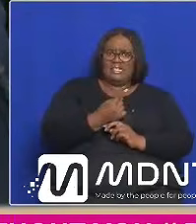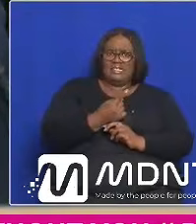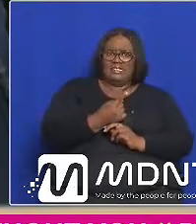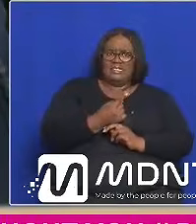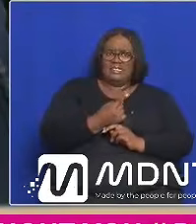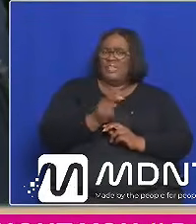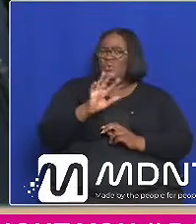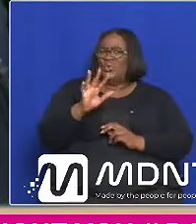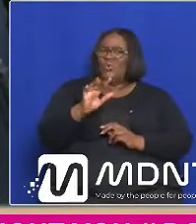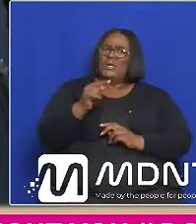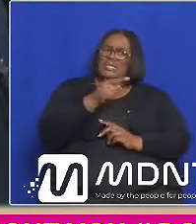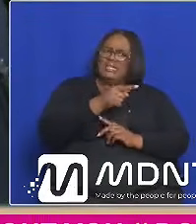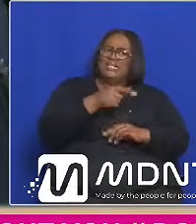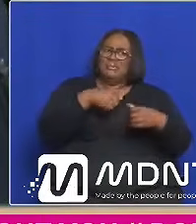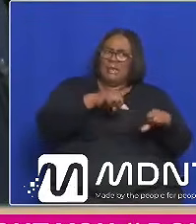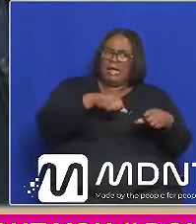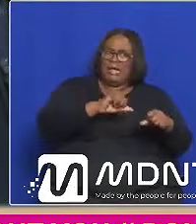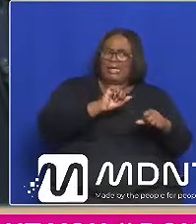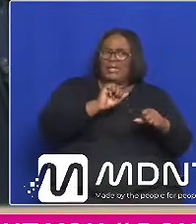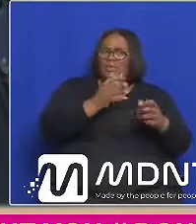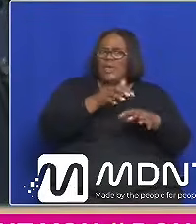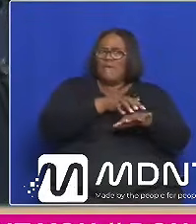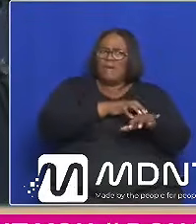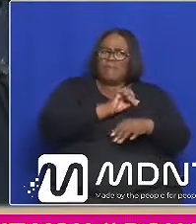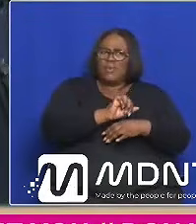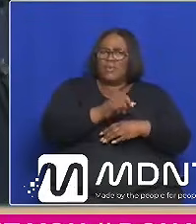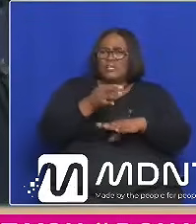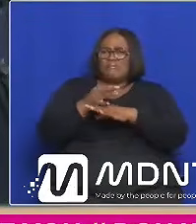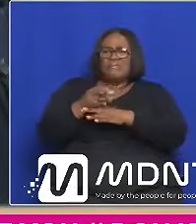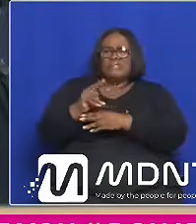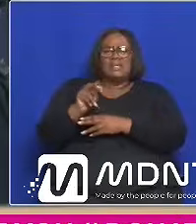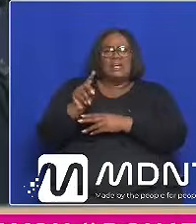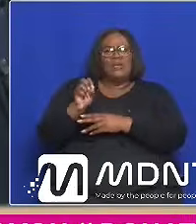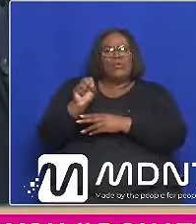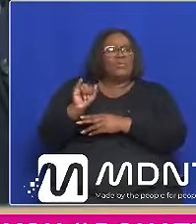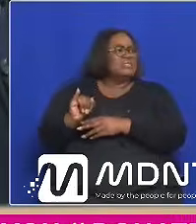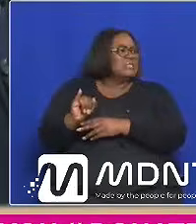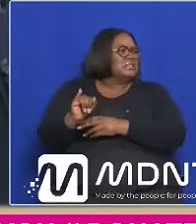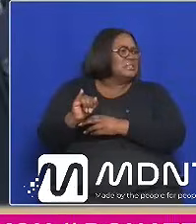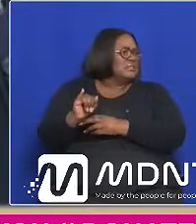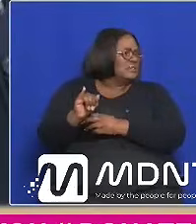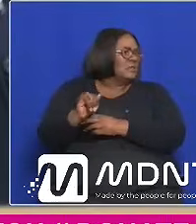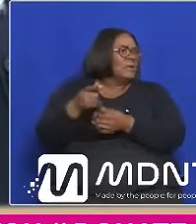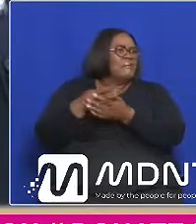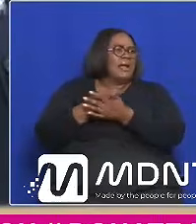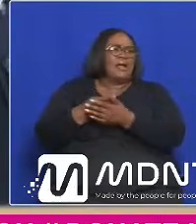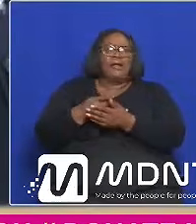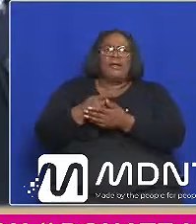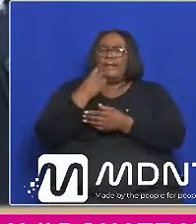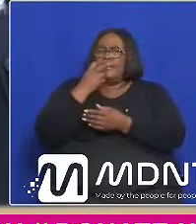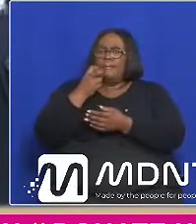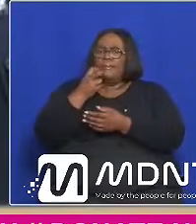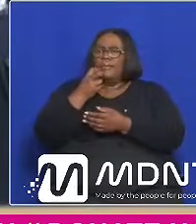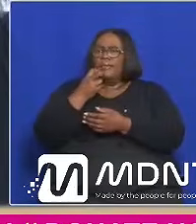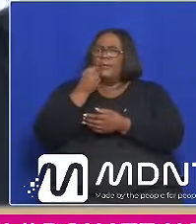bike at your farm, and Mr. Nkosi having to buy batteries. We have all of that information. You also testified to that